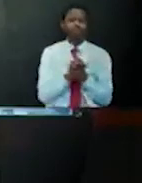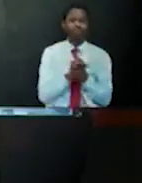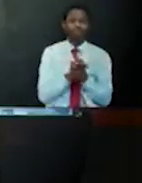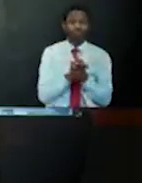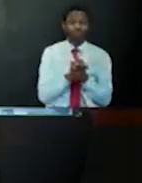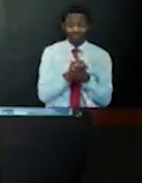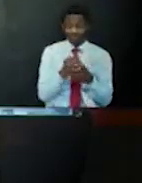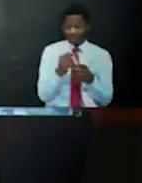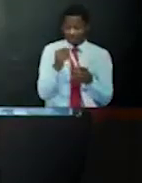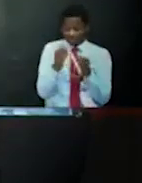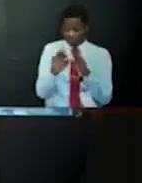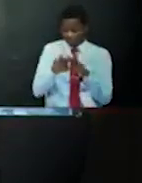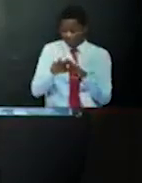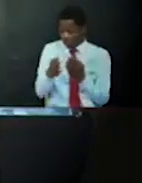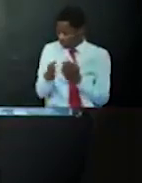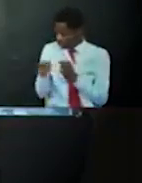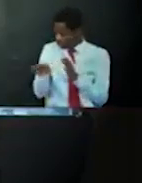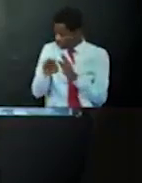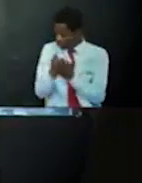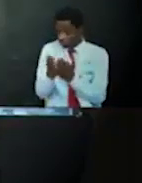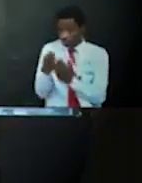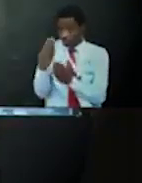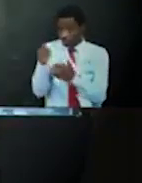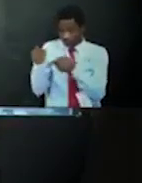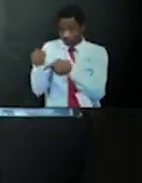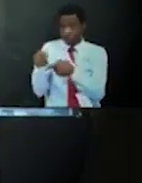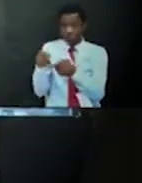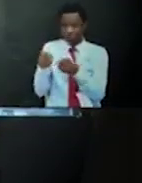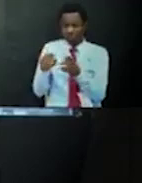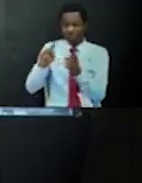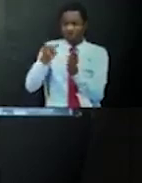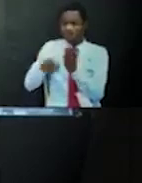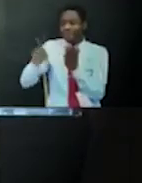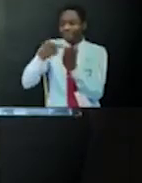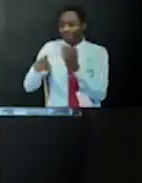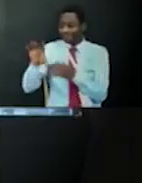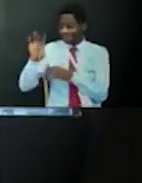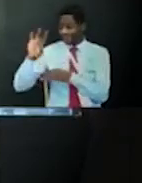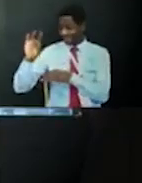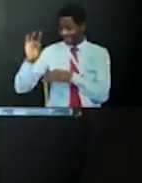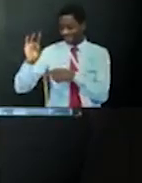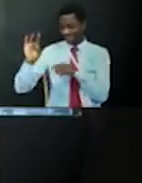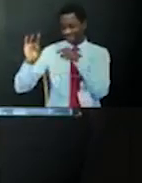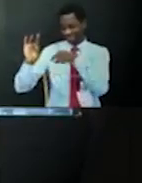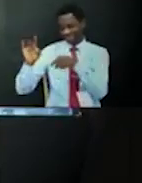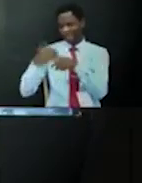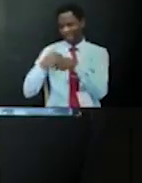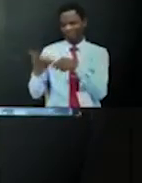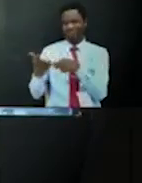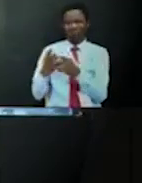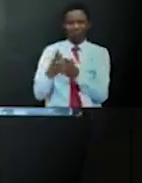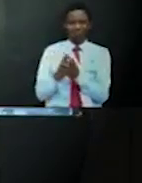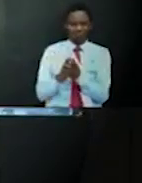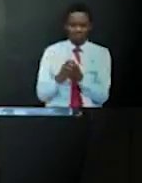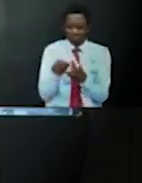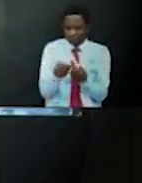turn to your brochure, which page is that? Yes, page 8. I have just inserted